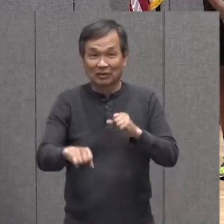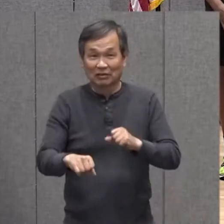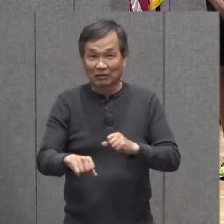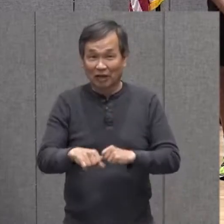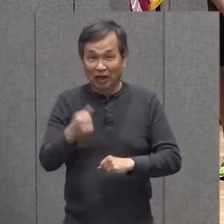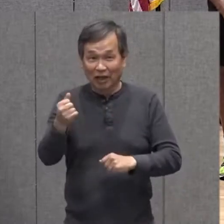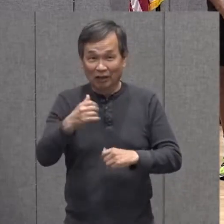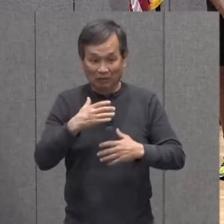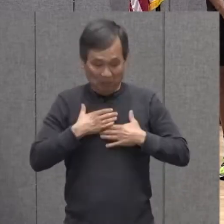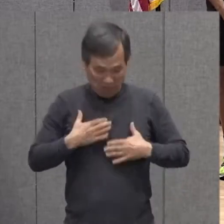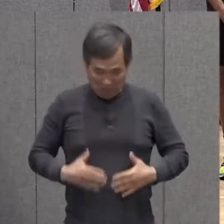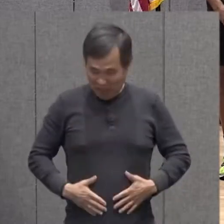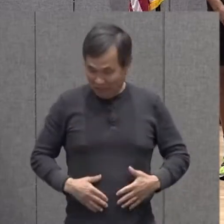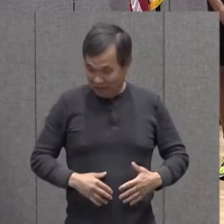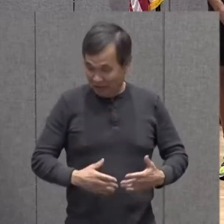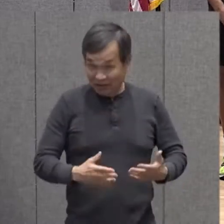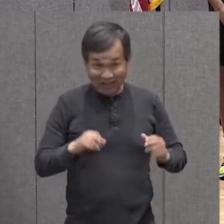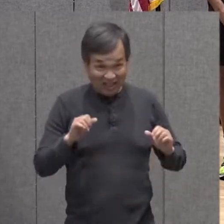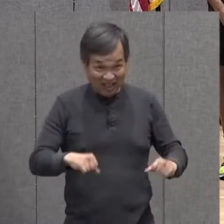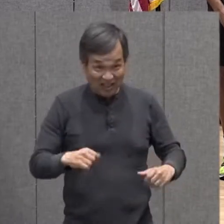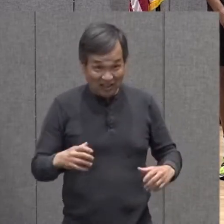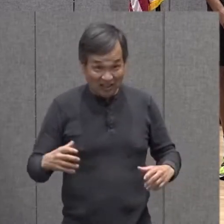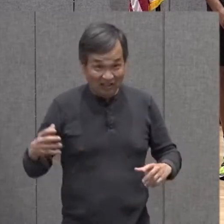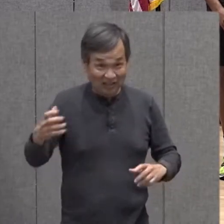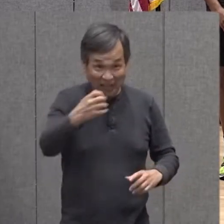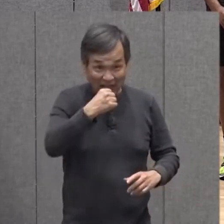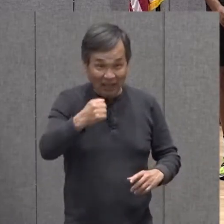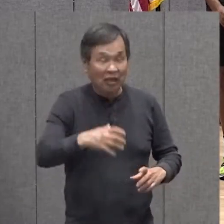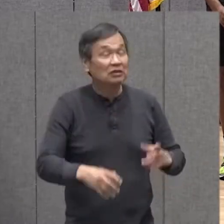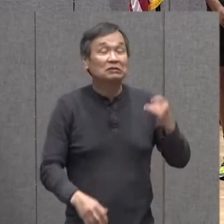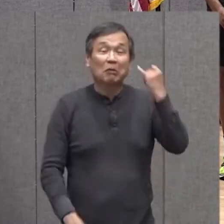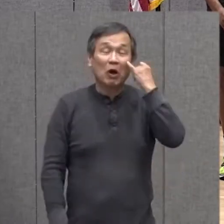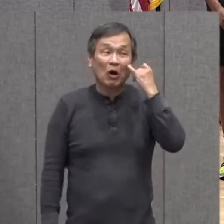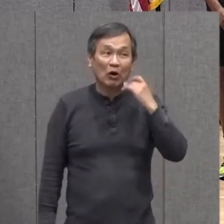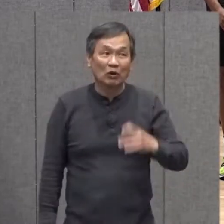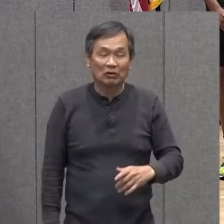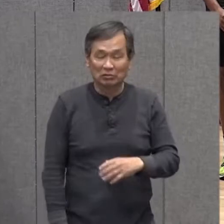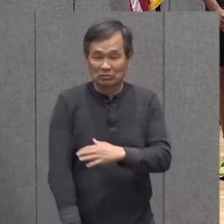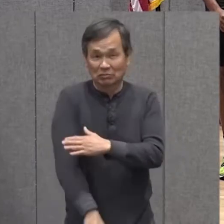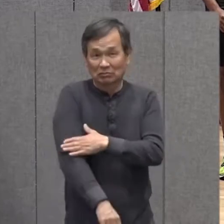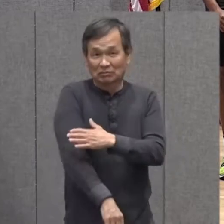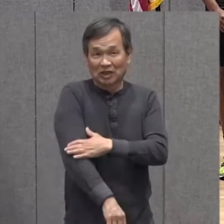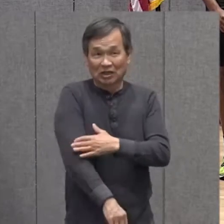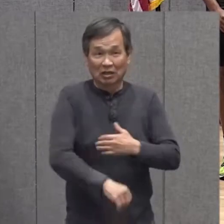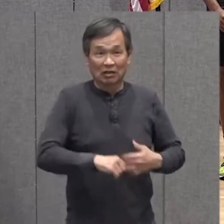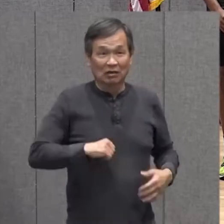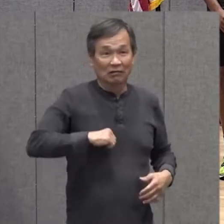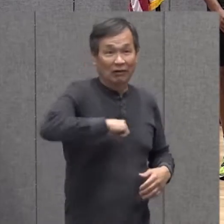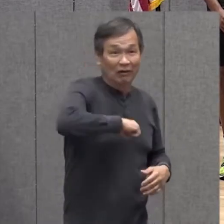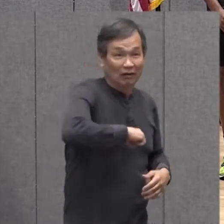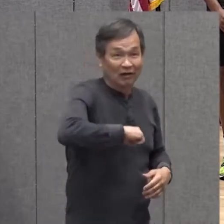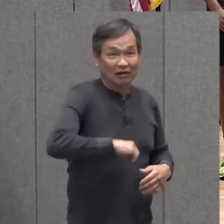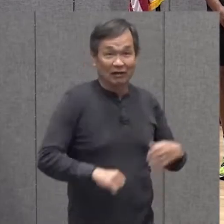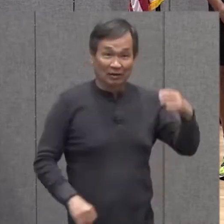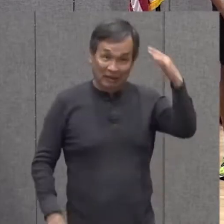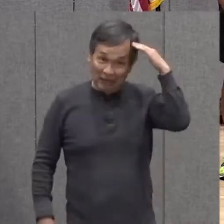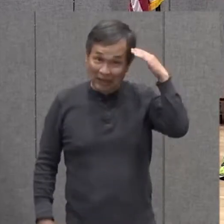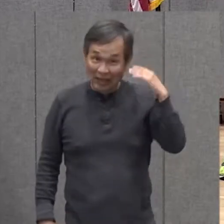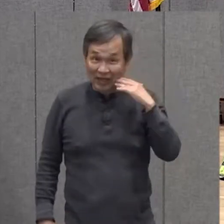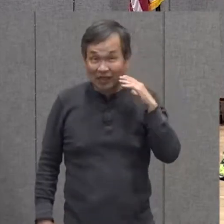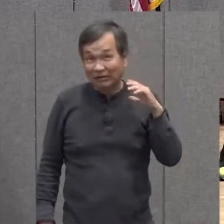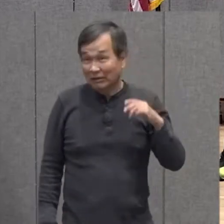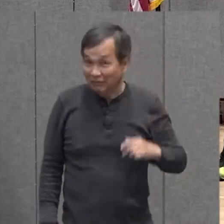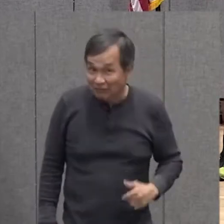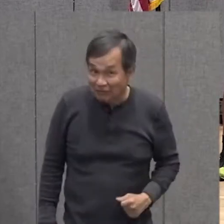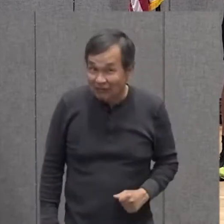body parts? Maybe we'll try catching the plastic bag with our elbow, maybe our head,